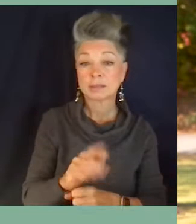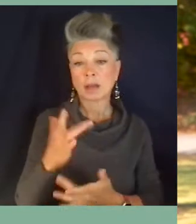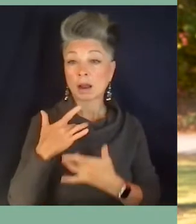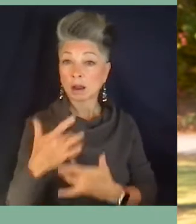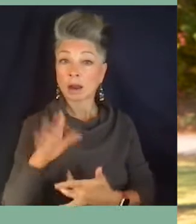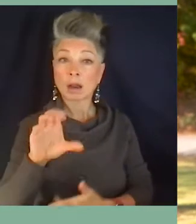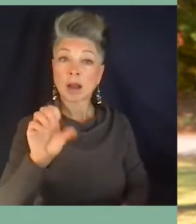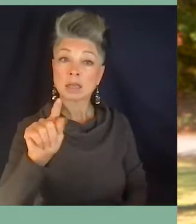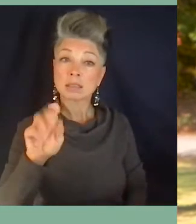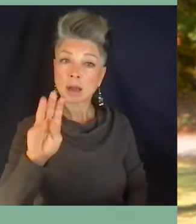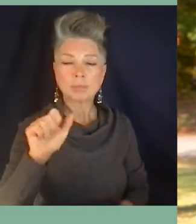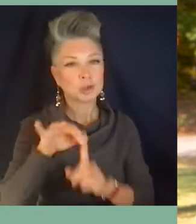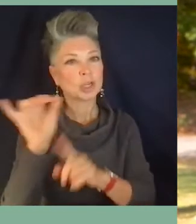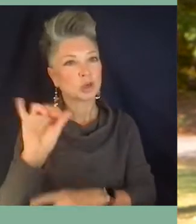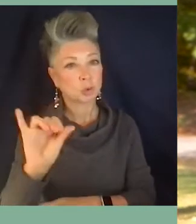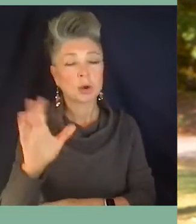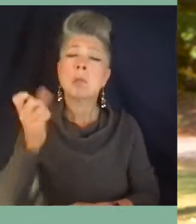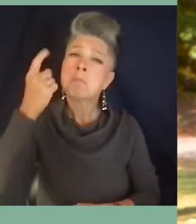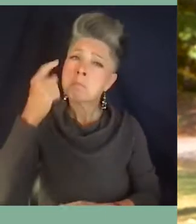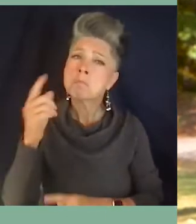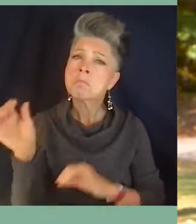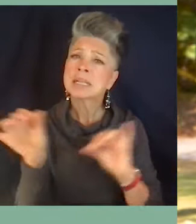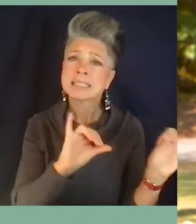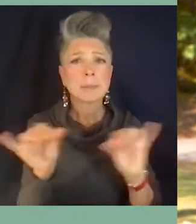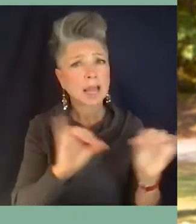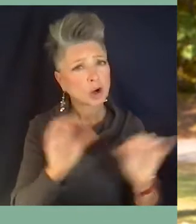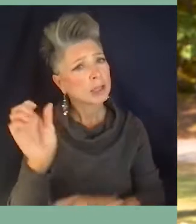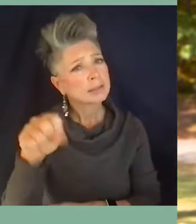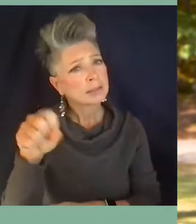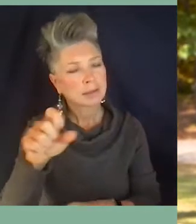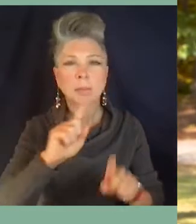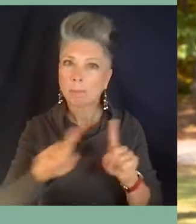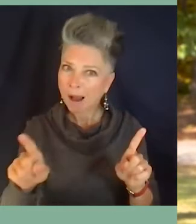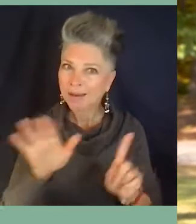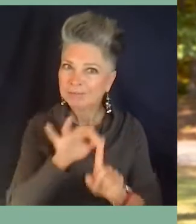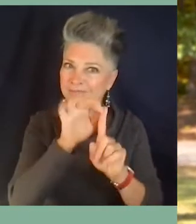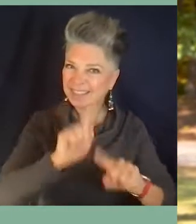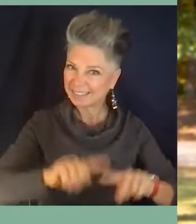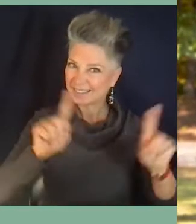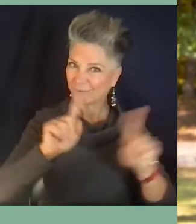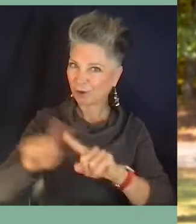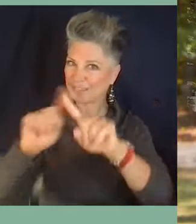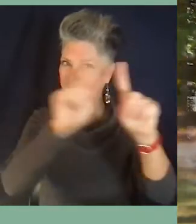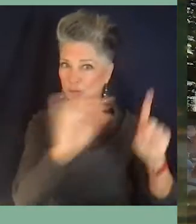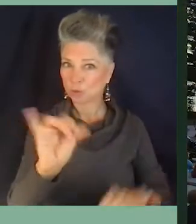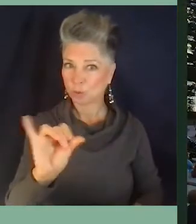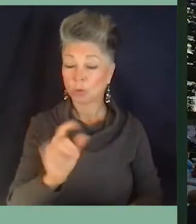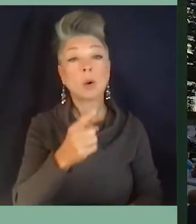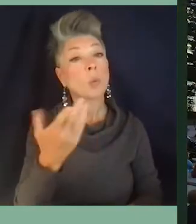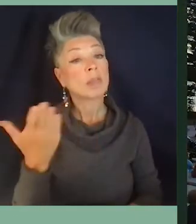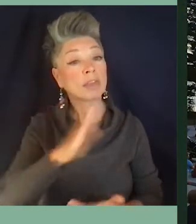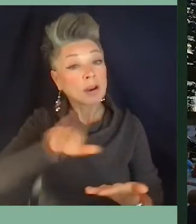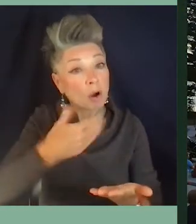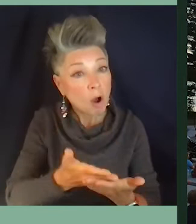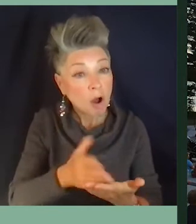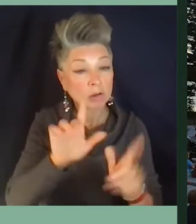customs are unique as well. Although we have a lot of similarities, there are also some differences. One